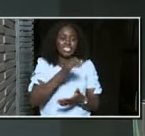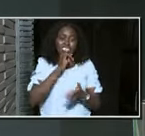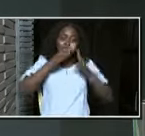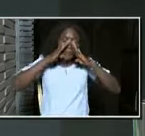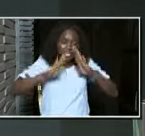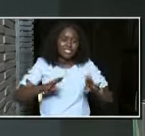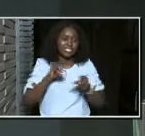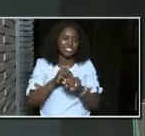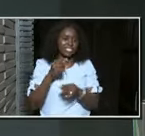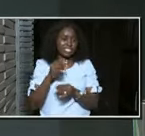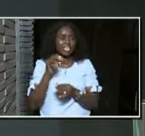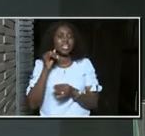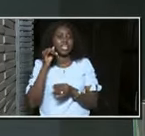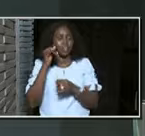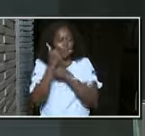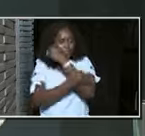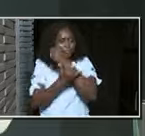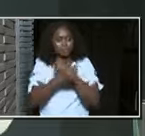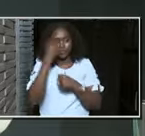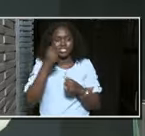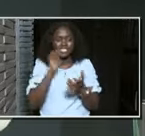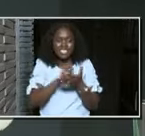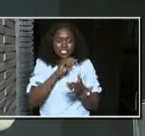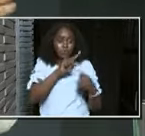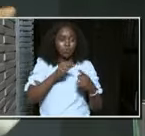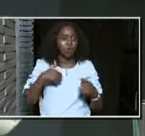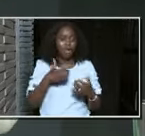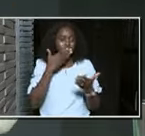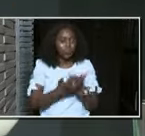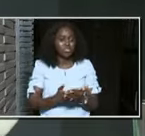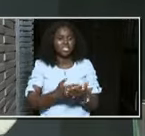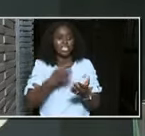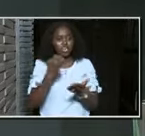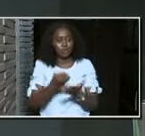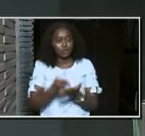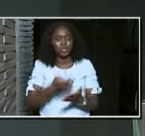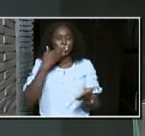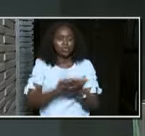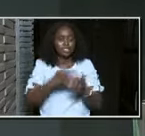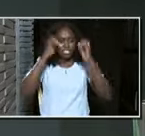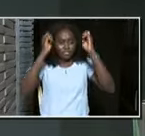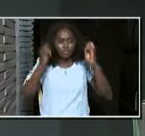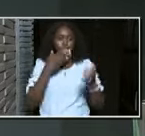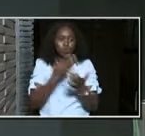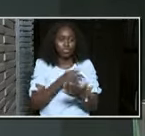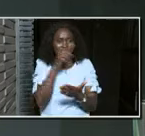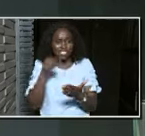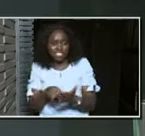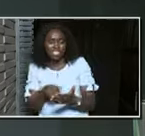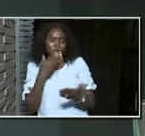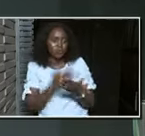we have good economy, good education, good this, good that in the country.